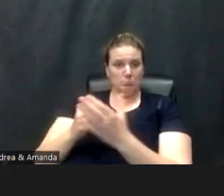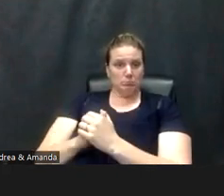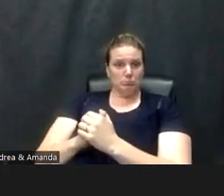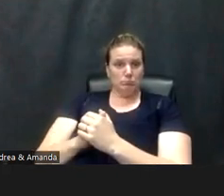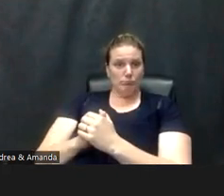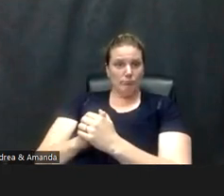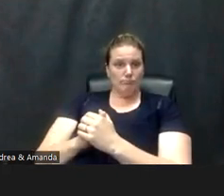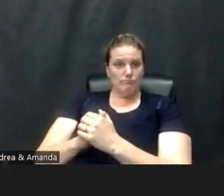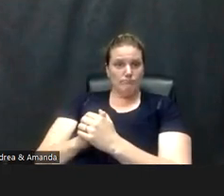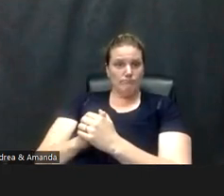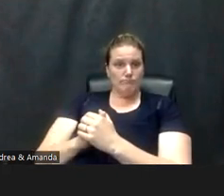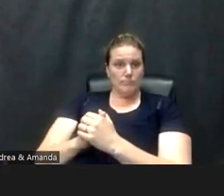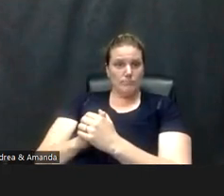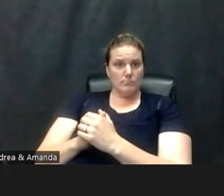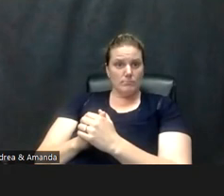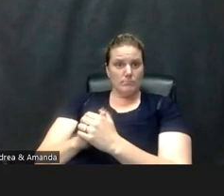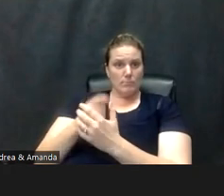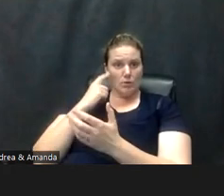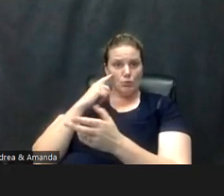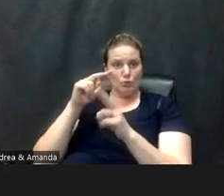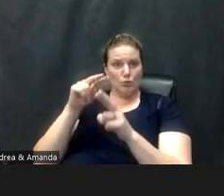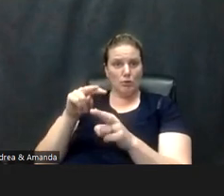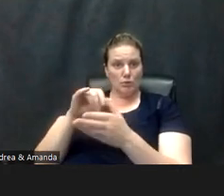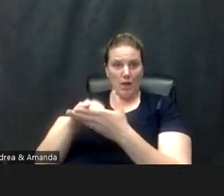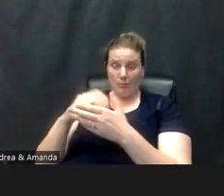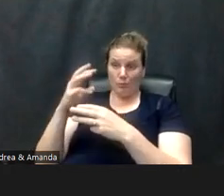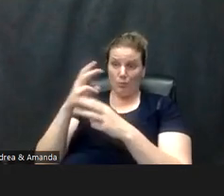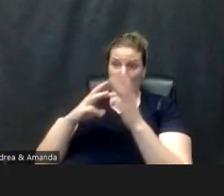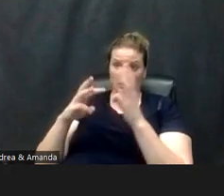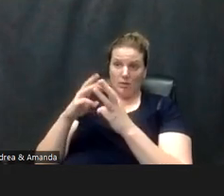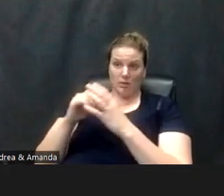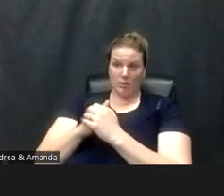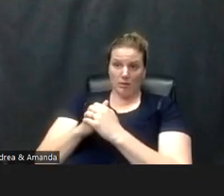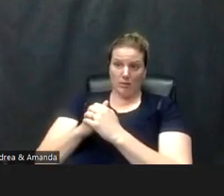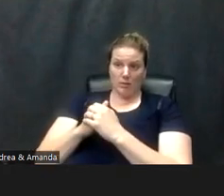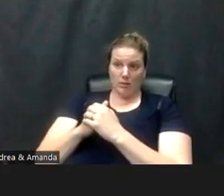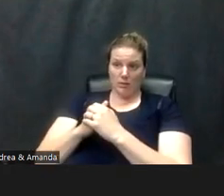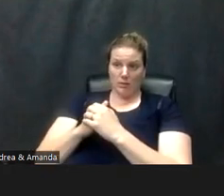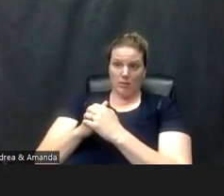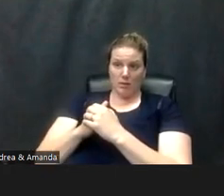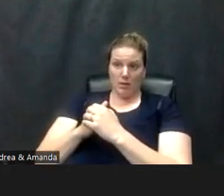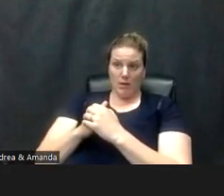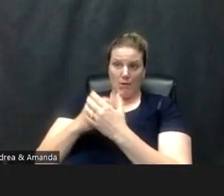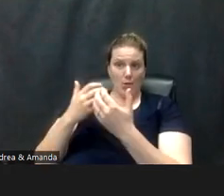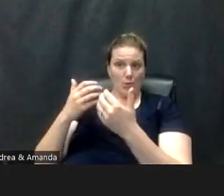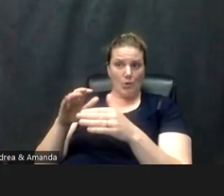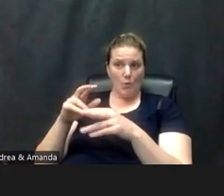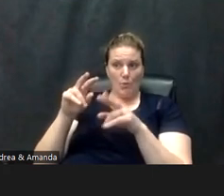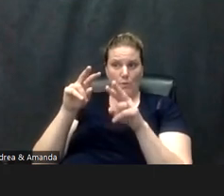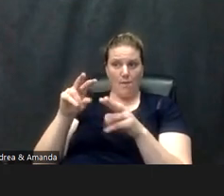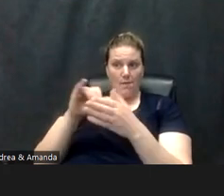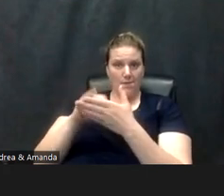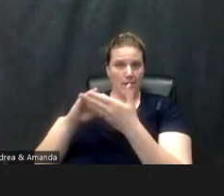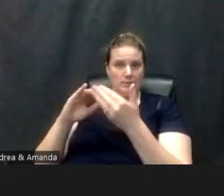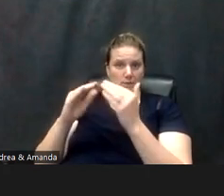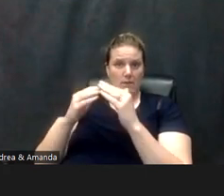And I think we should look into it. I do worry, I agree, Dan, that I don't know, you know, we're looking at these cities